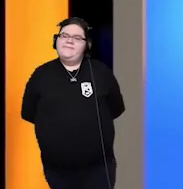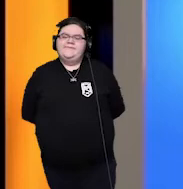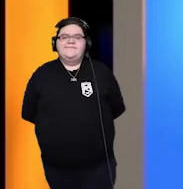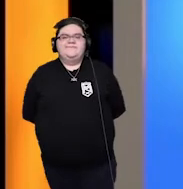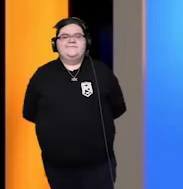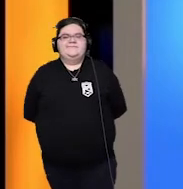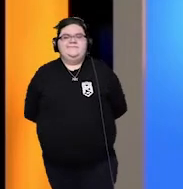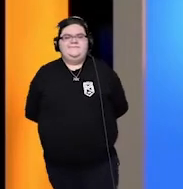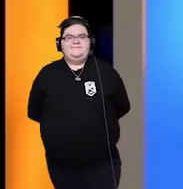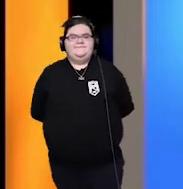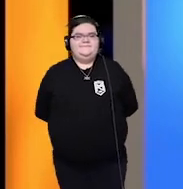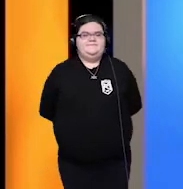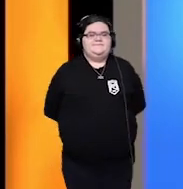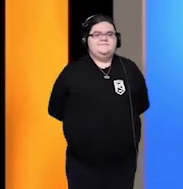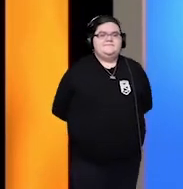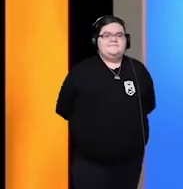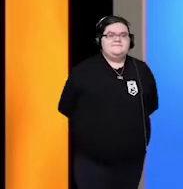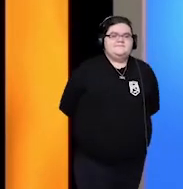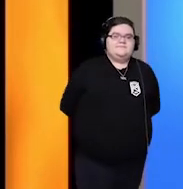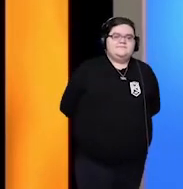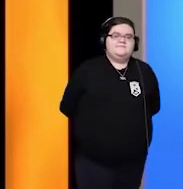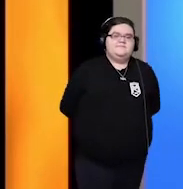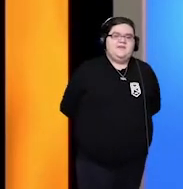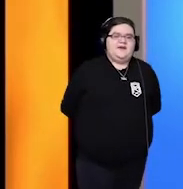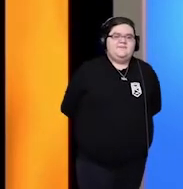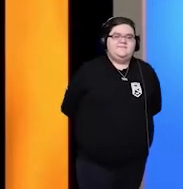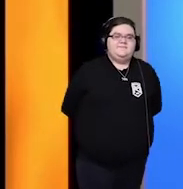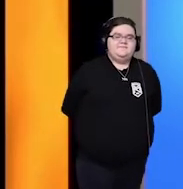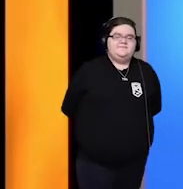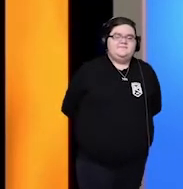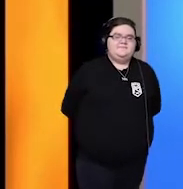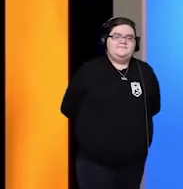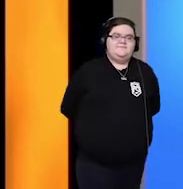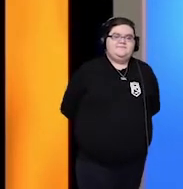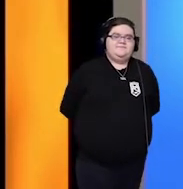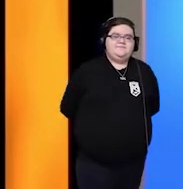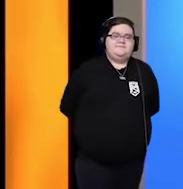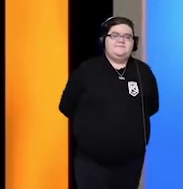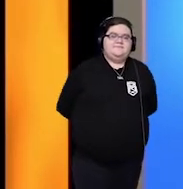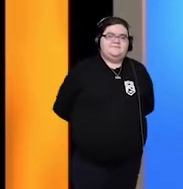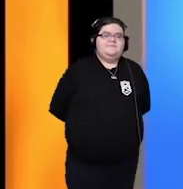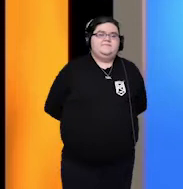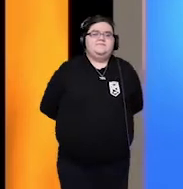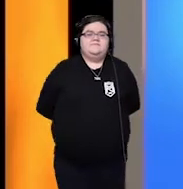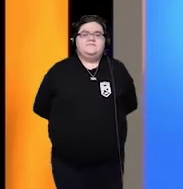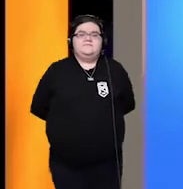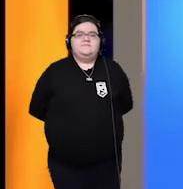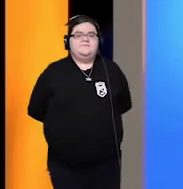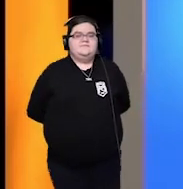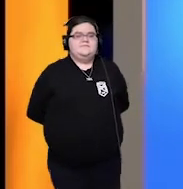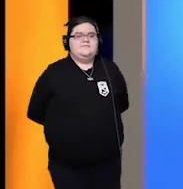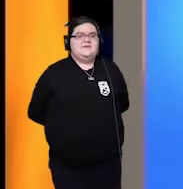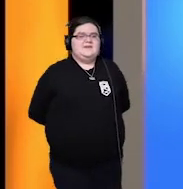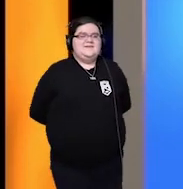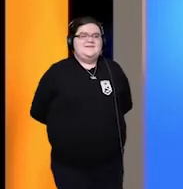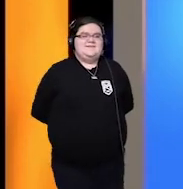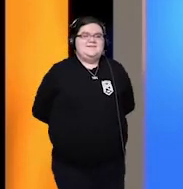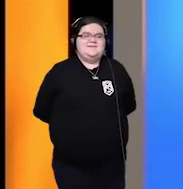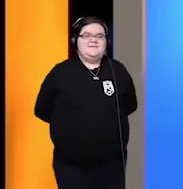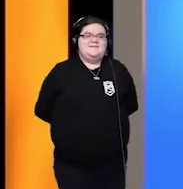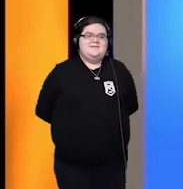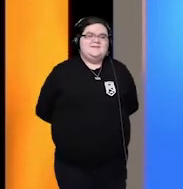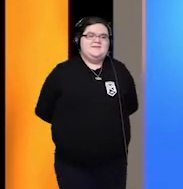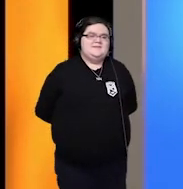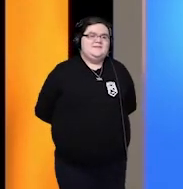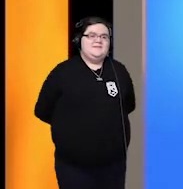their boss. So if they get it right, they get all the points. Yeah. If they get it right, they get our points plus whatever theirs is. Fuck my life. If they get it wrong, we keep